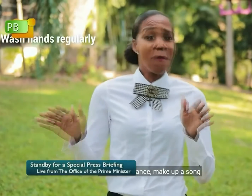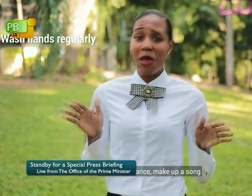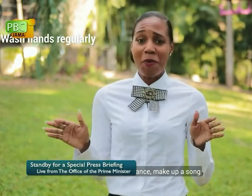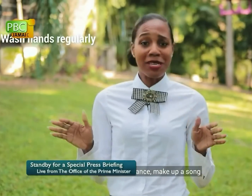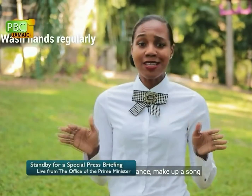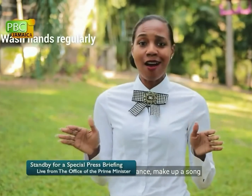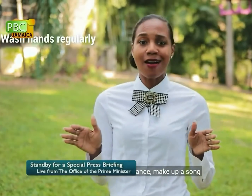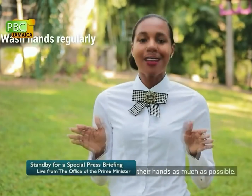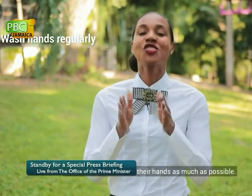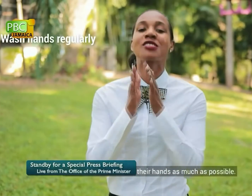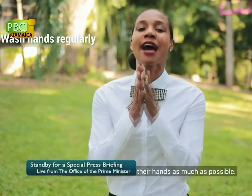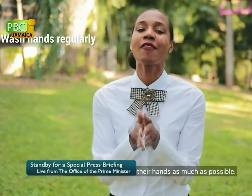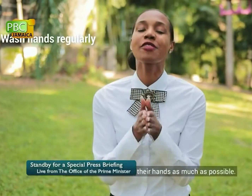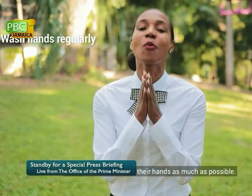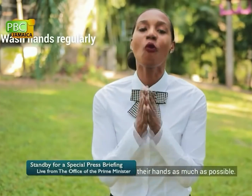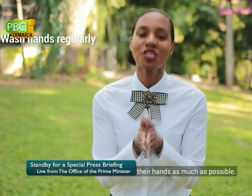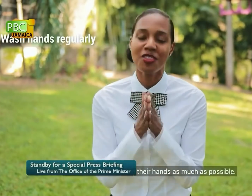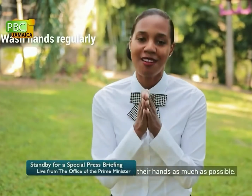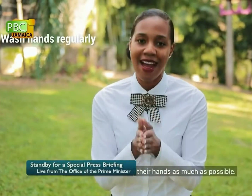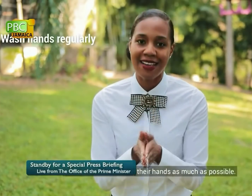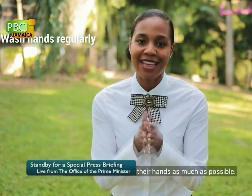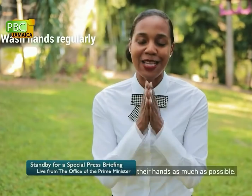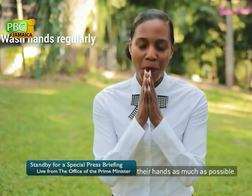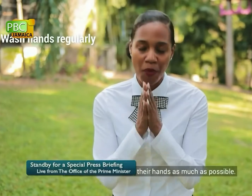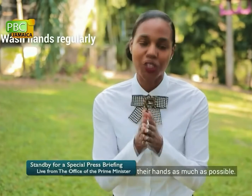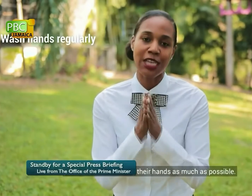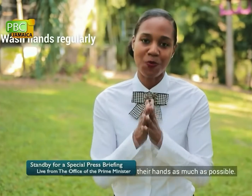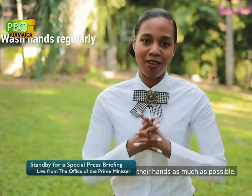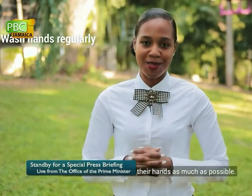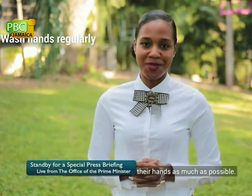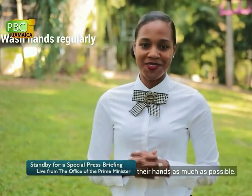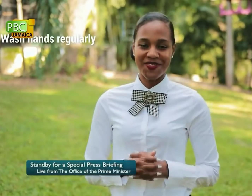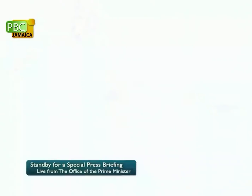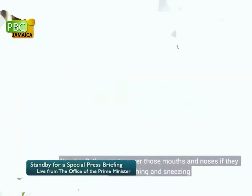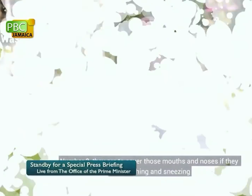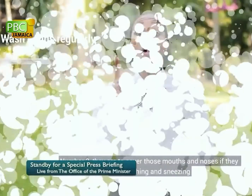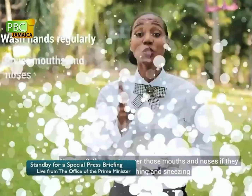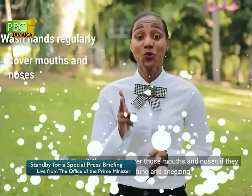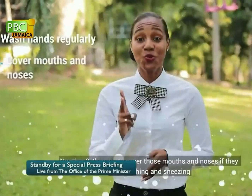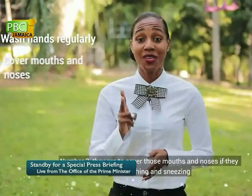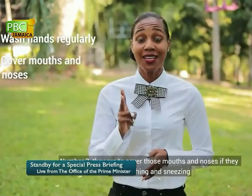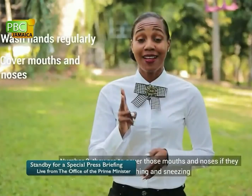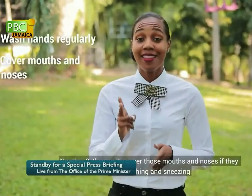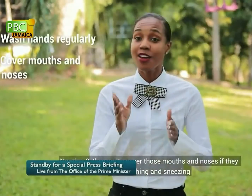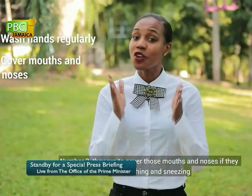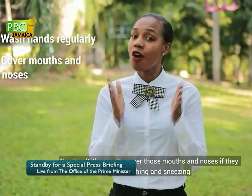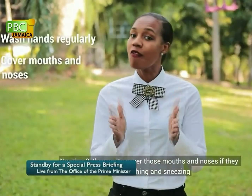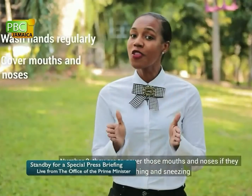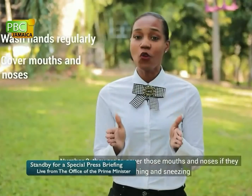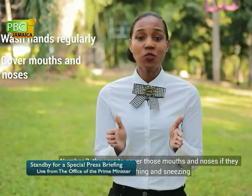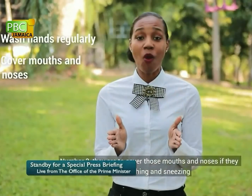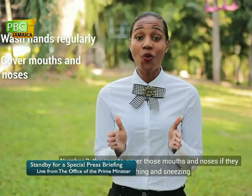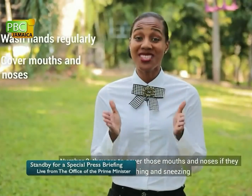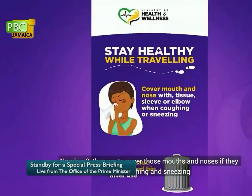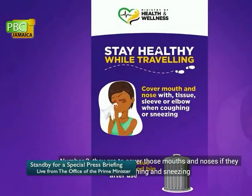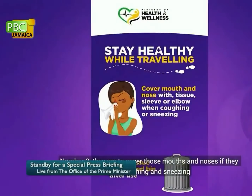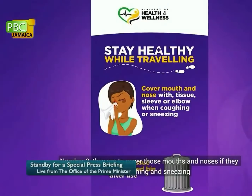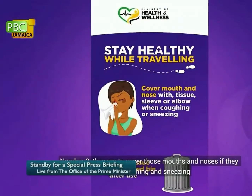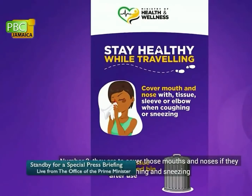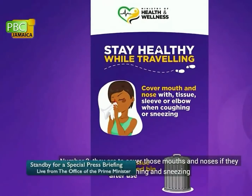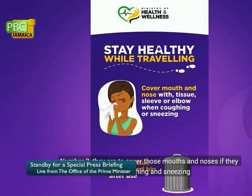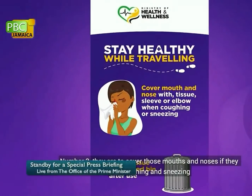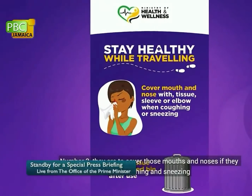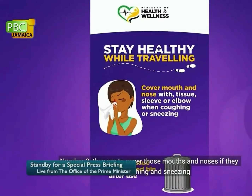dance, make up a song, just have them washing their hands as much as possible. Number 2, they are to cover those mouths